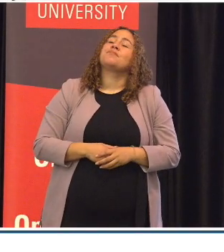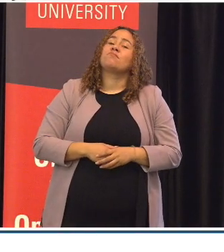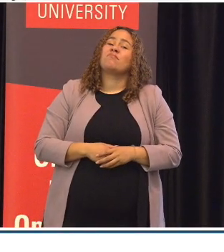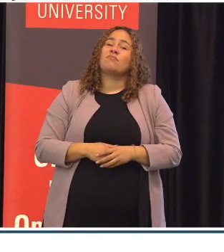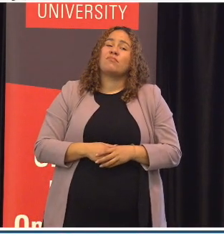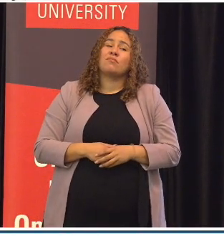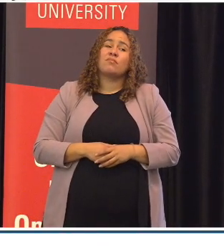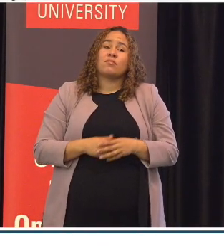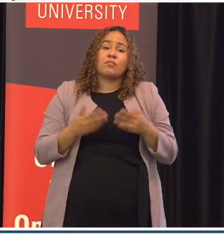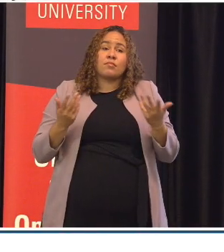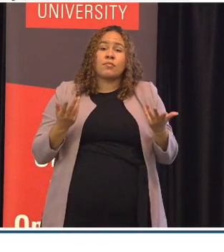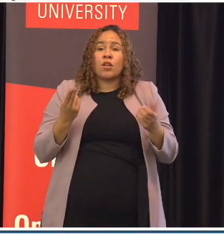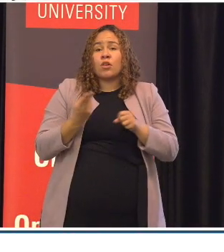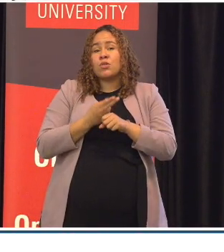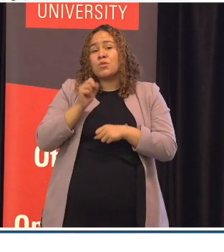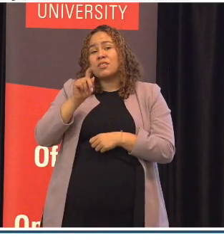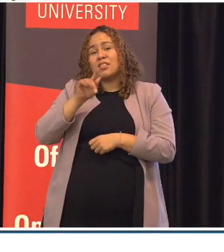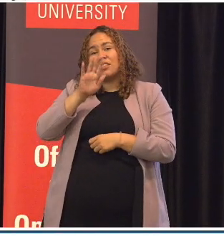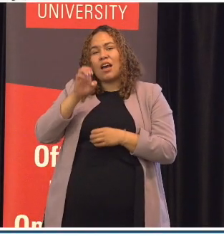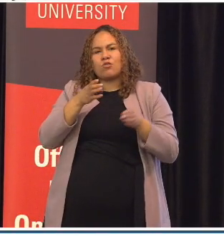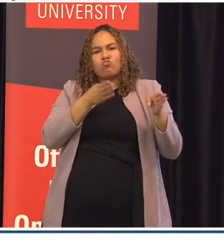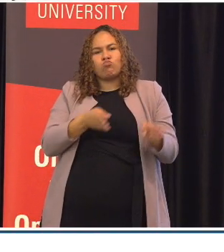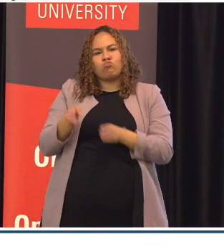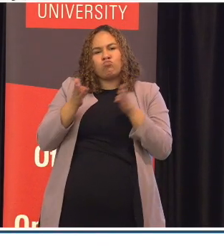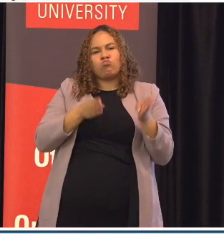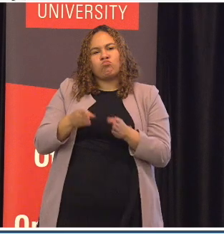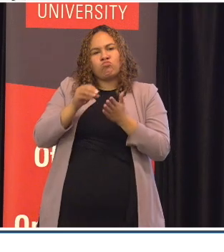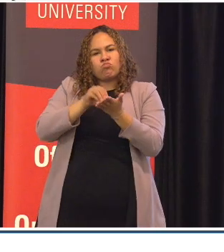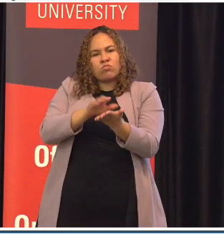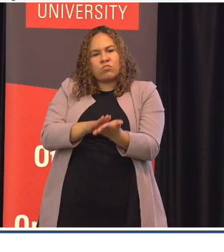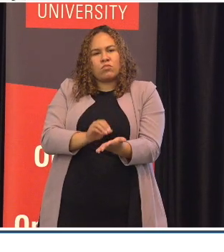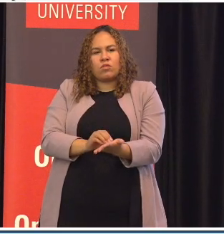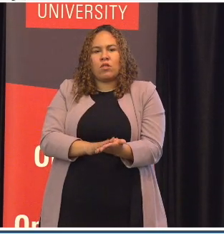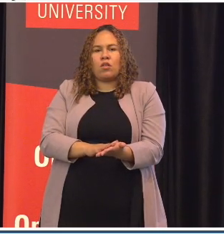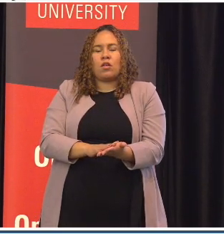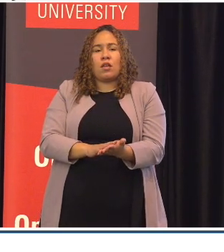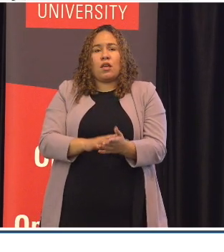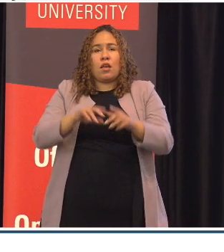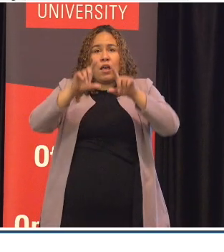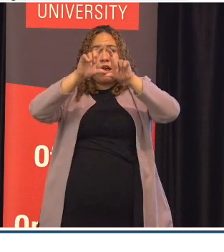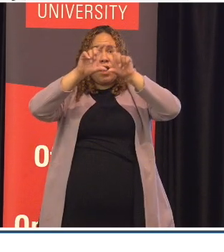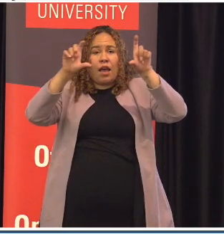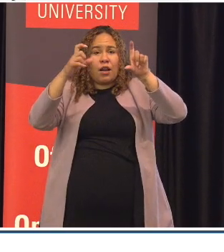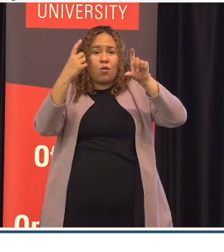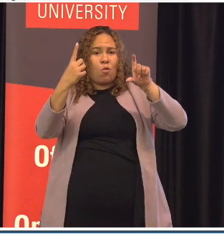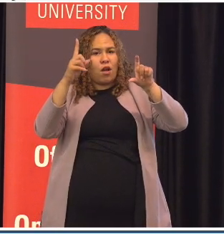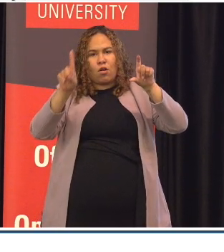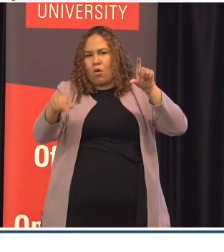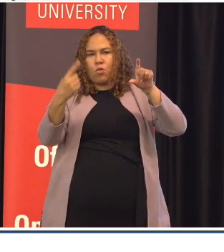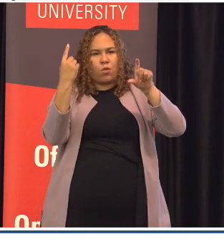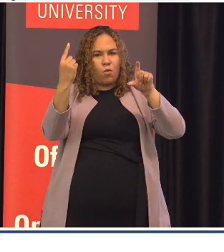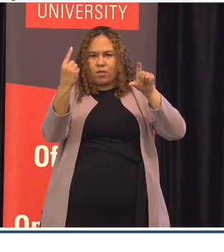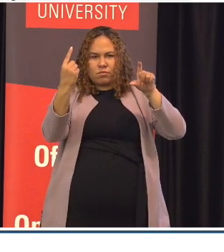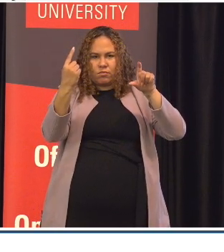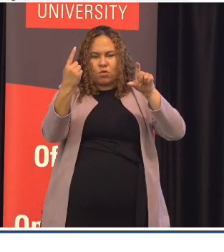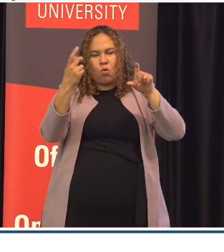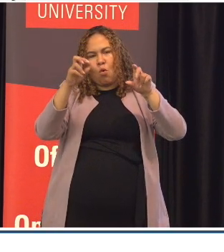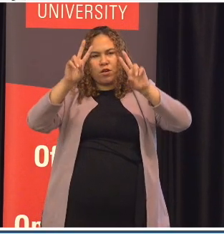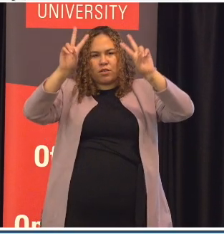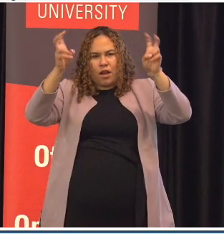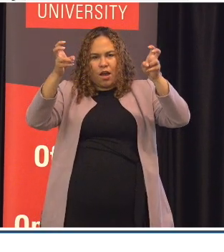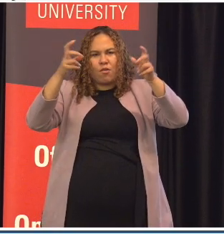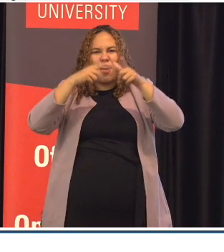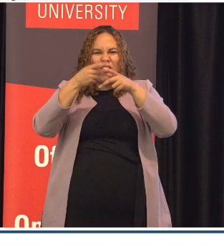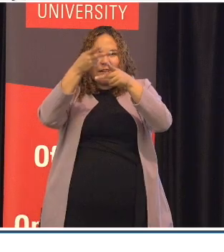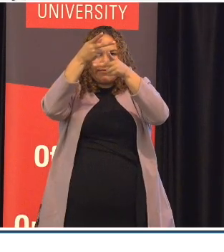Basically, you use those styles to order your document. You're only going to use one heading 1 per document or a title attribute, and you're going to keep